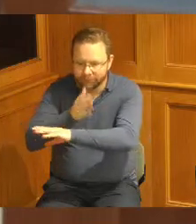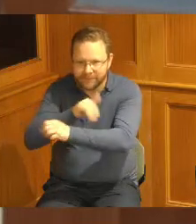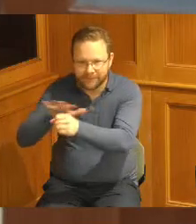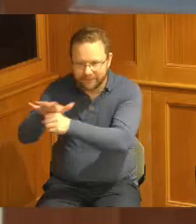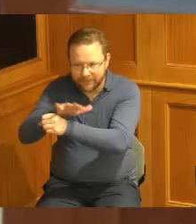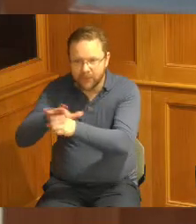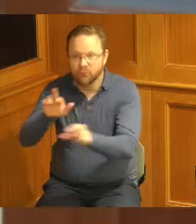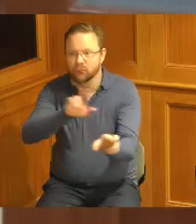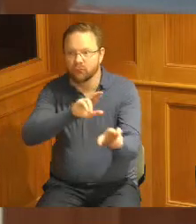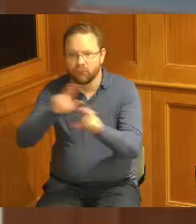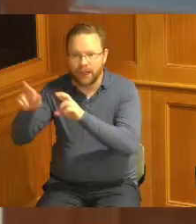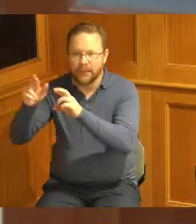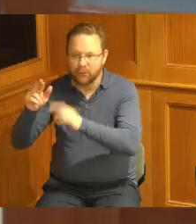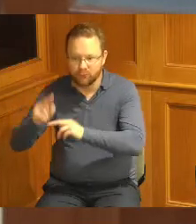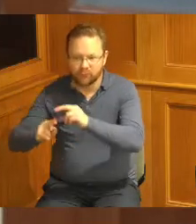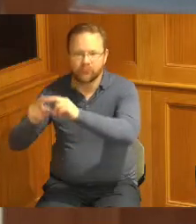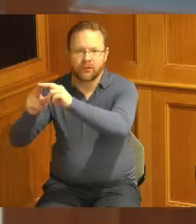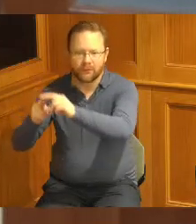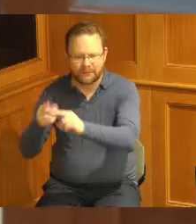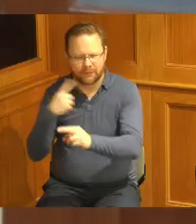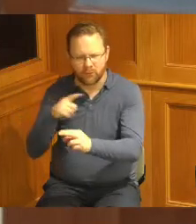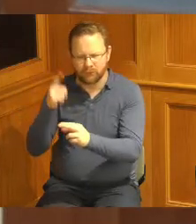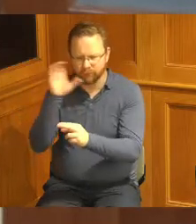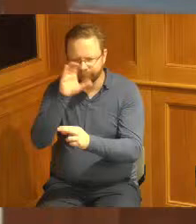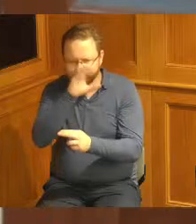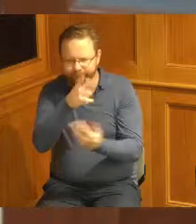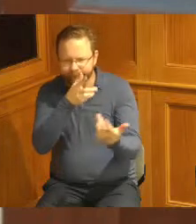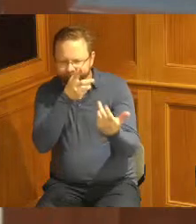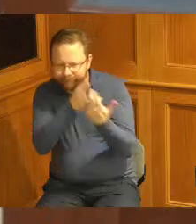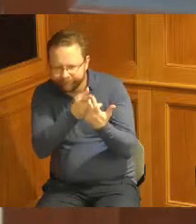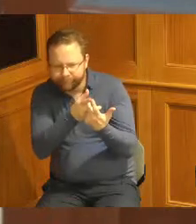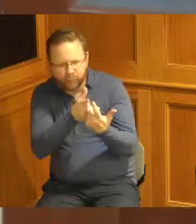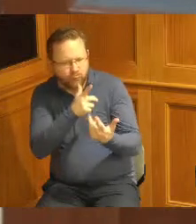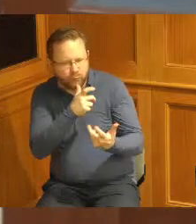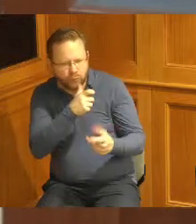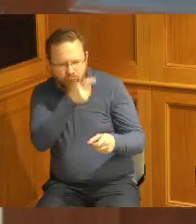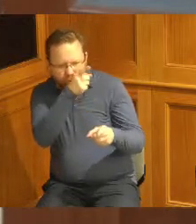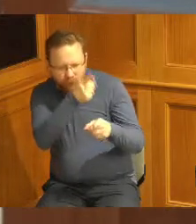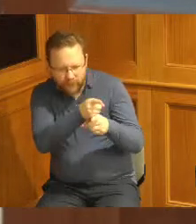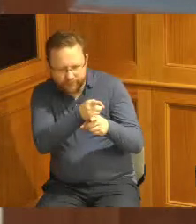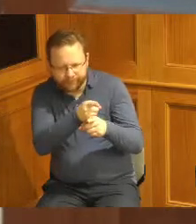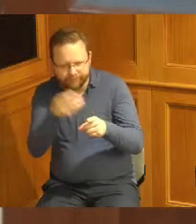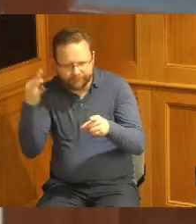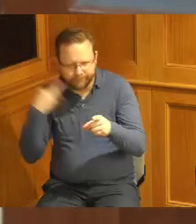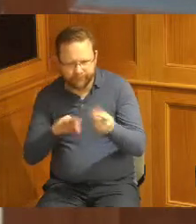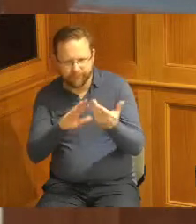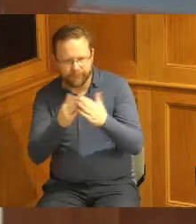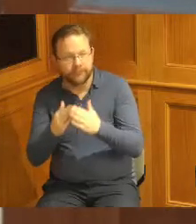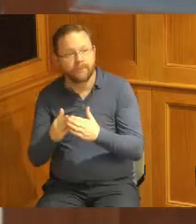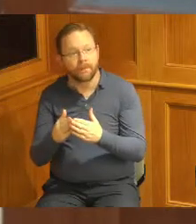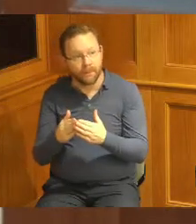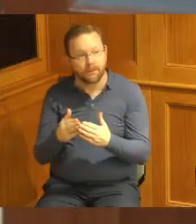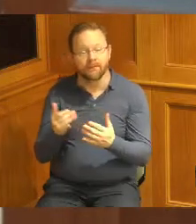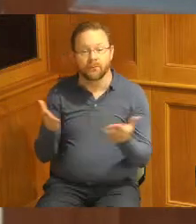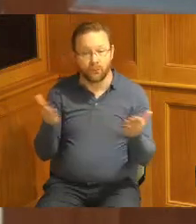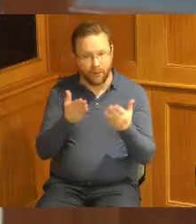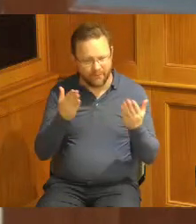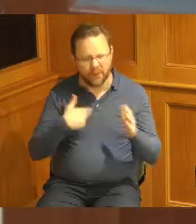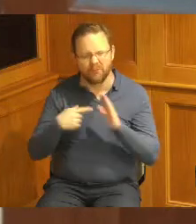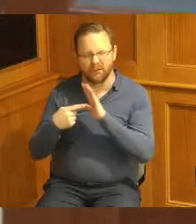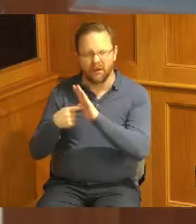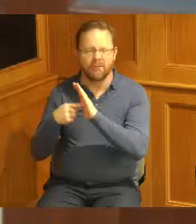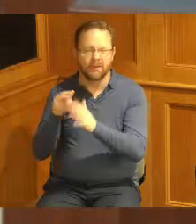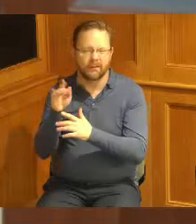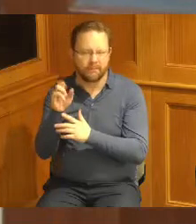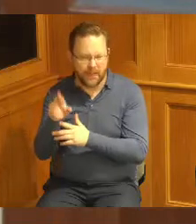fun part began of finding the right match for the city. And I am here on behalf of the mayor and council to tell you this